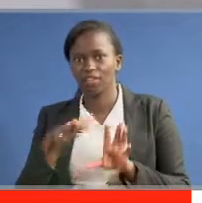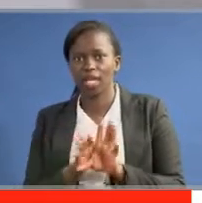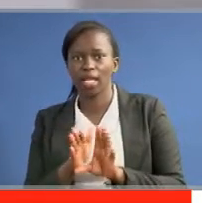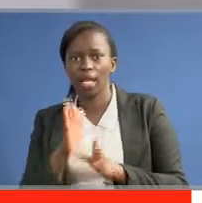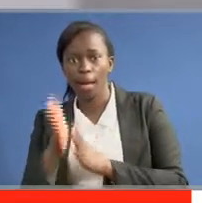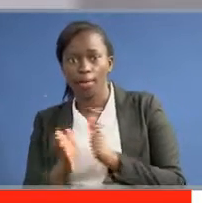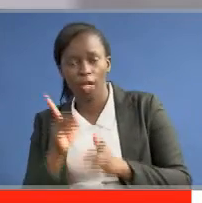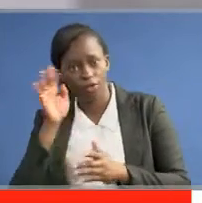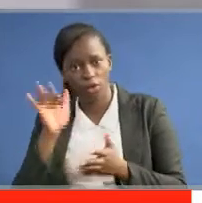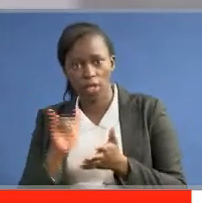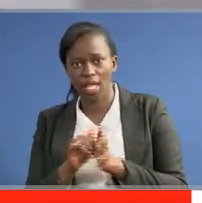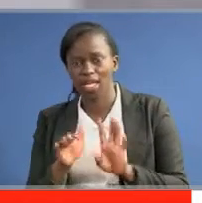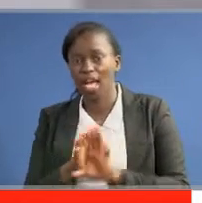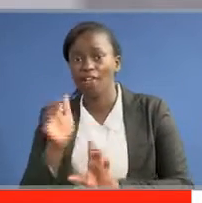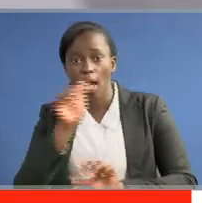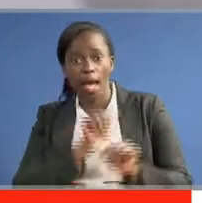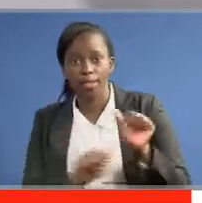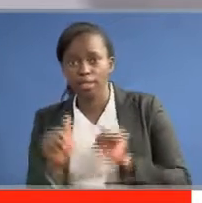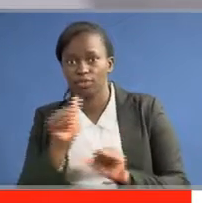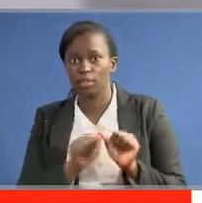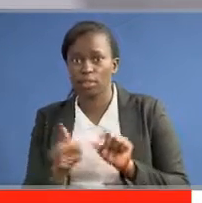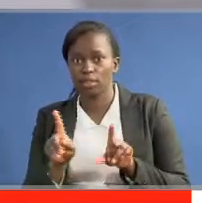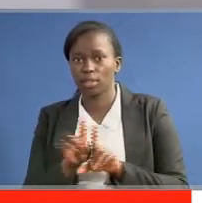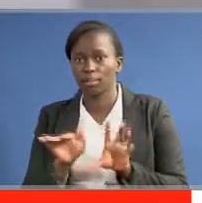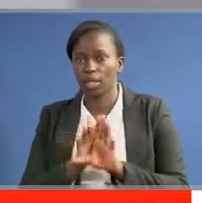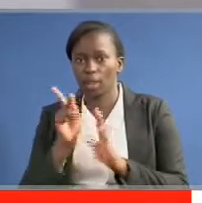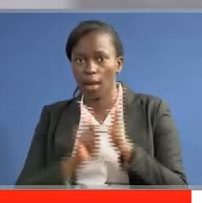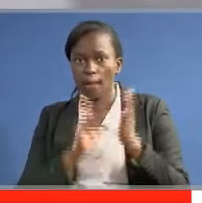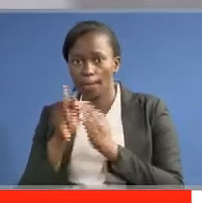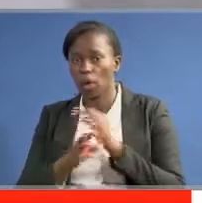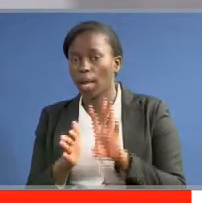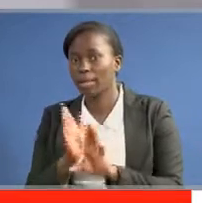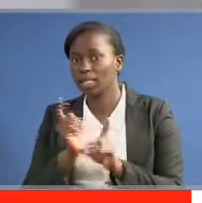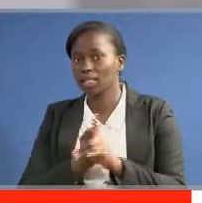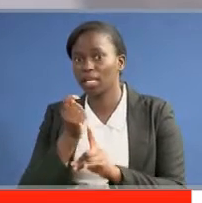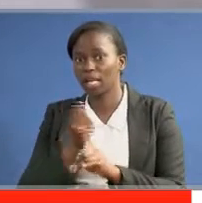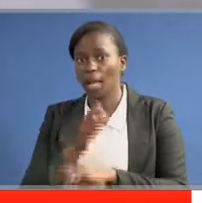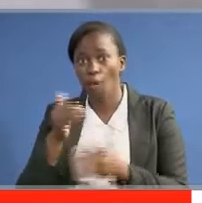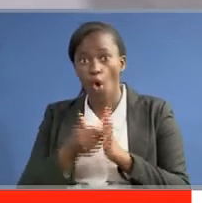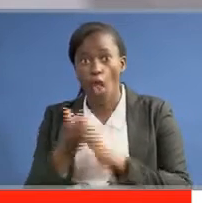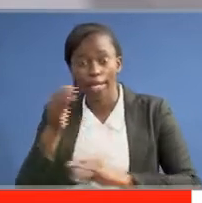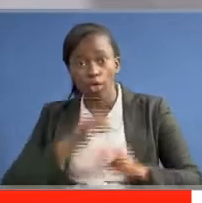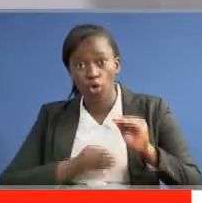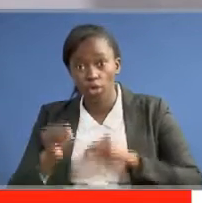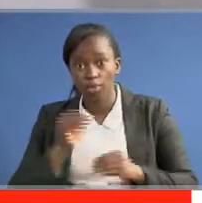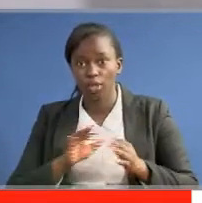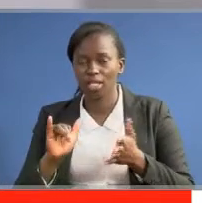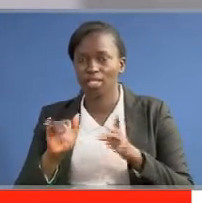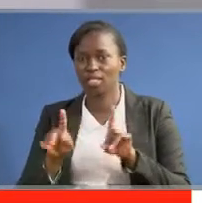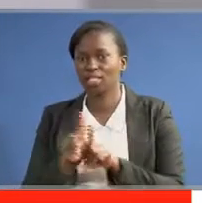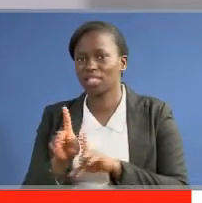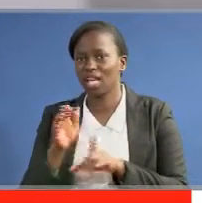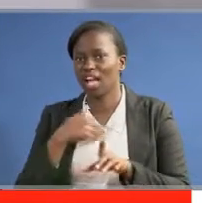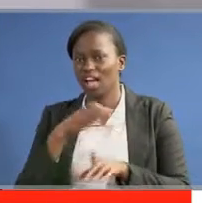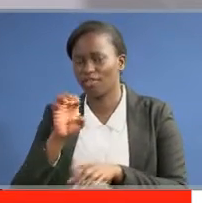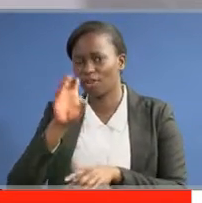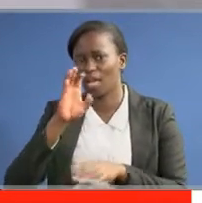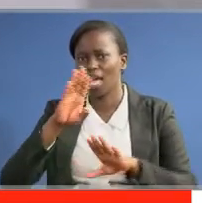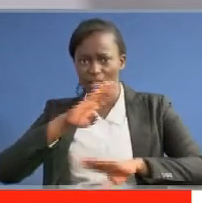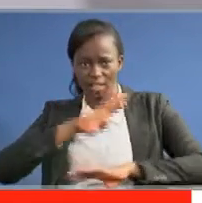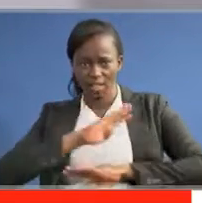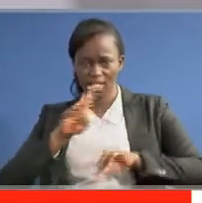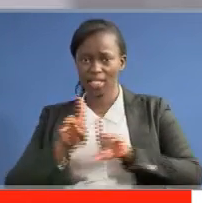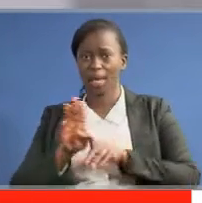has prioritized activities and programs in terms of their contribution and the efficient and